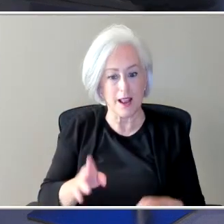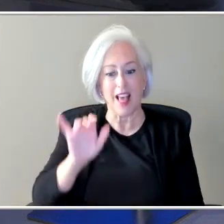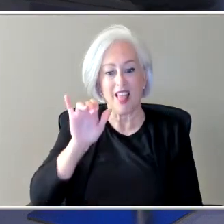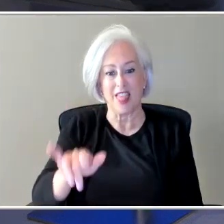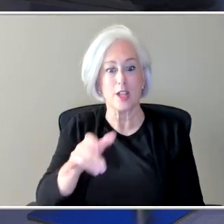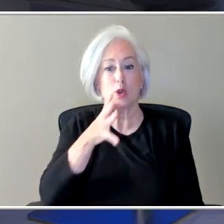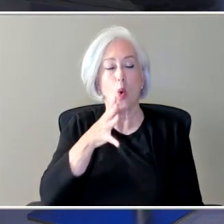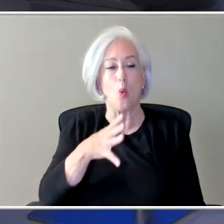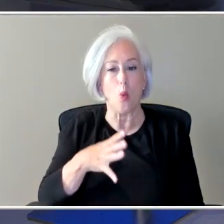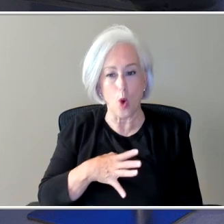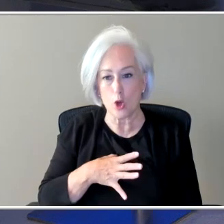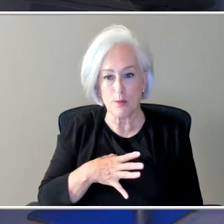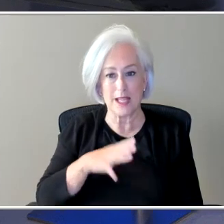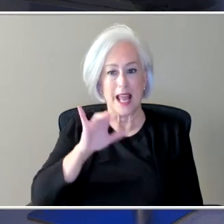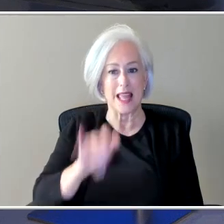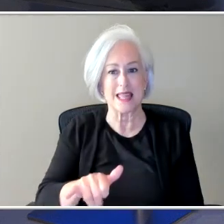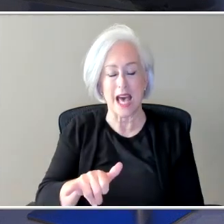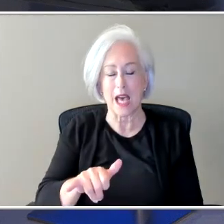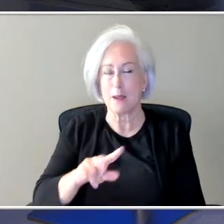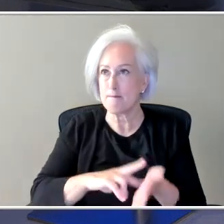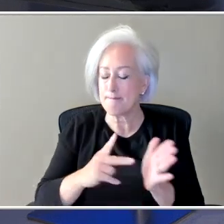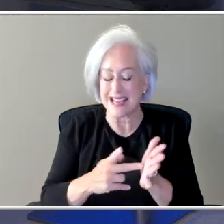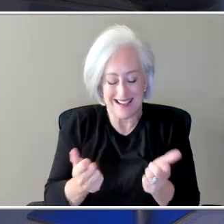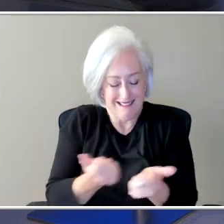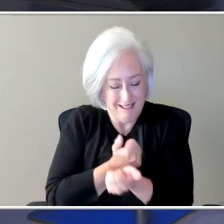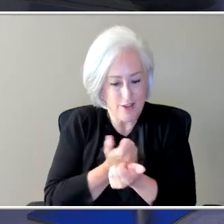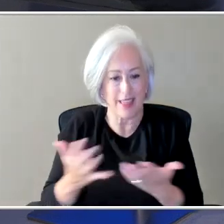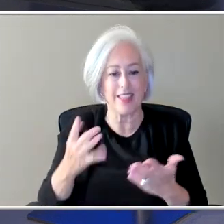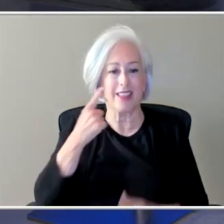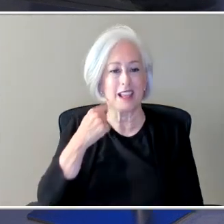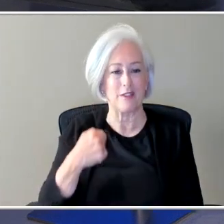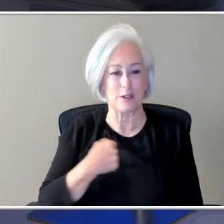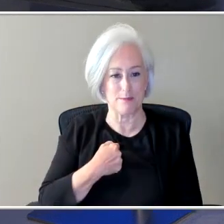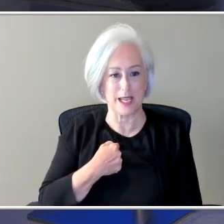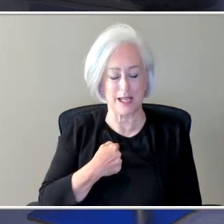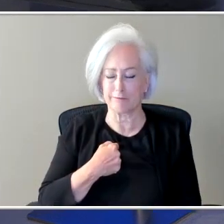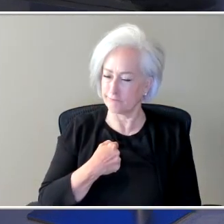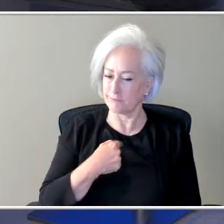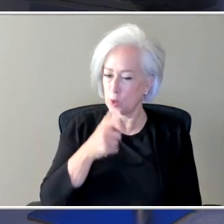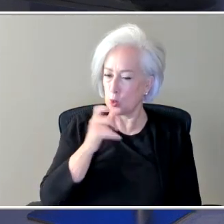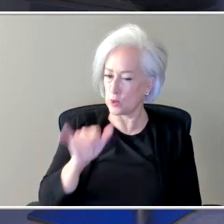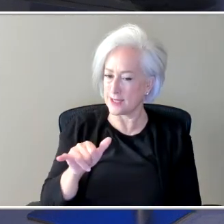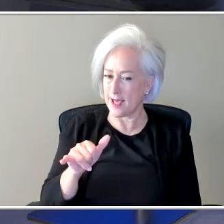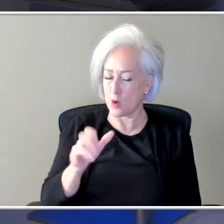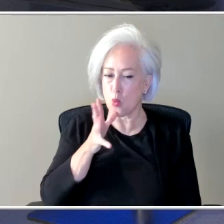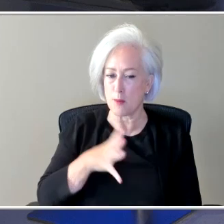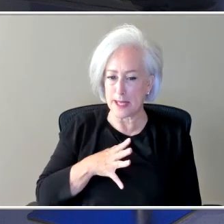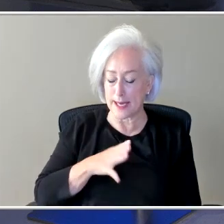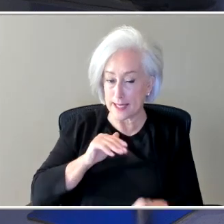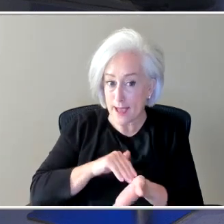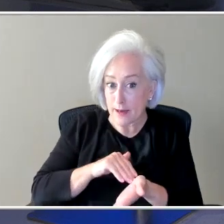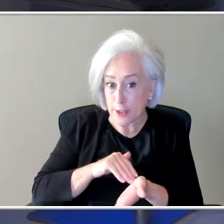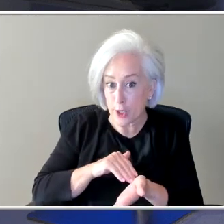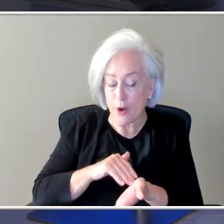that just was everything to me. And it was like, well, who's this one? A doctor? Is it? Well, who is it? You're like, no, it was the nurse navigator